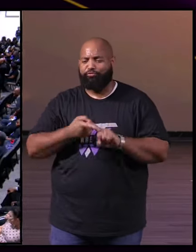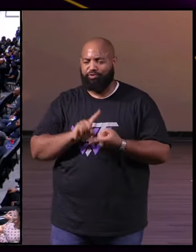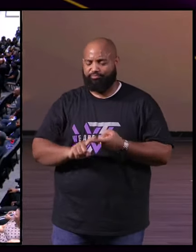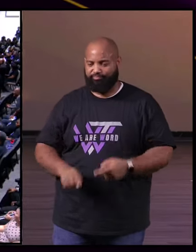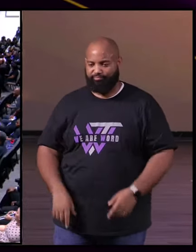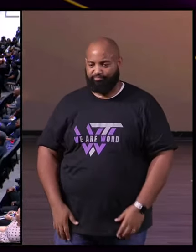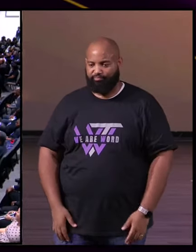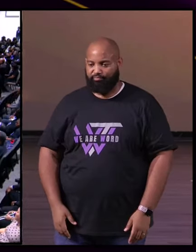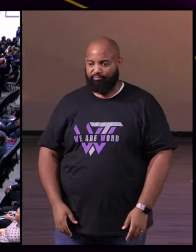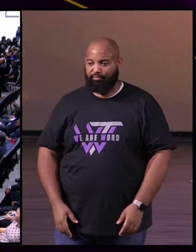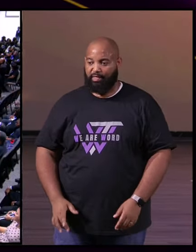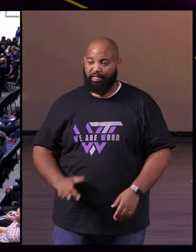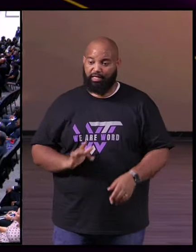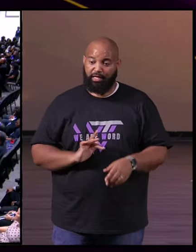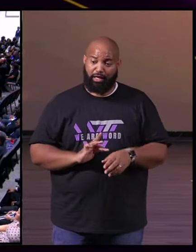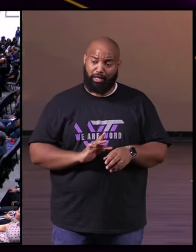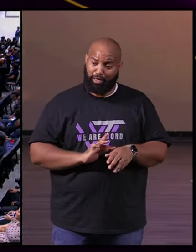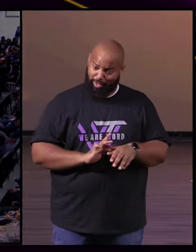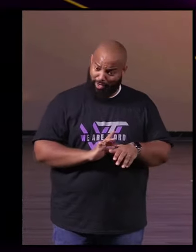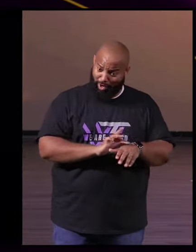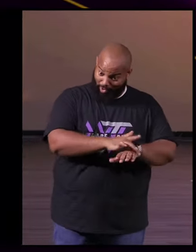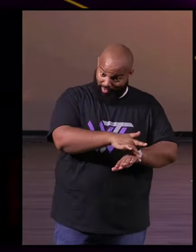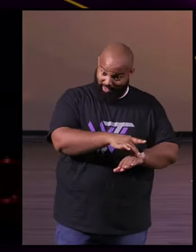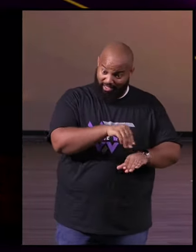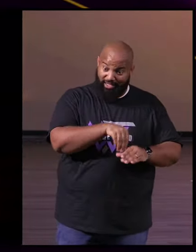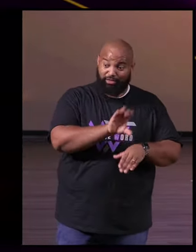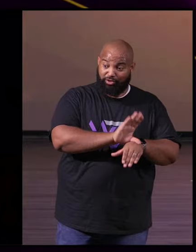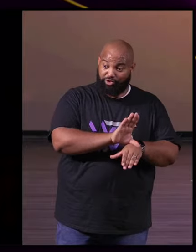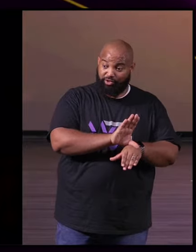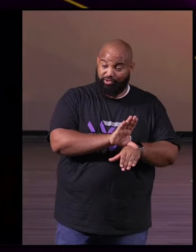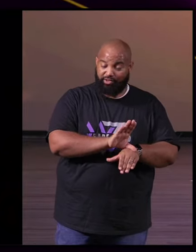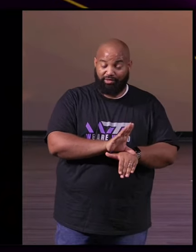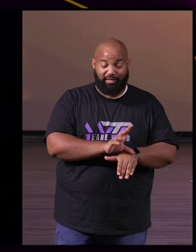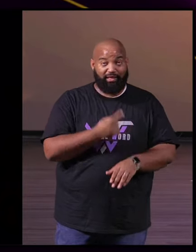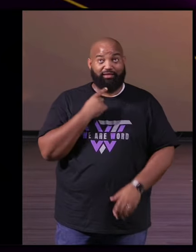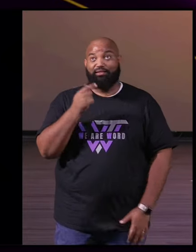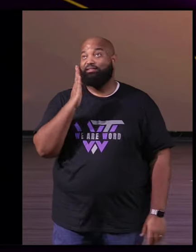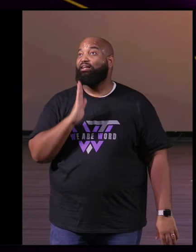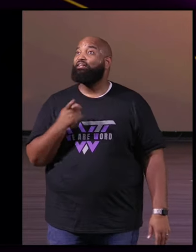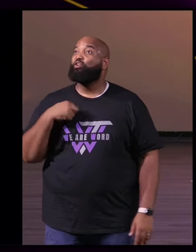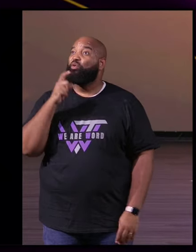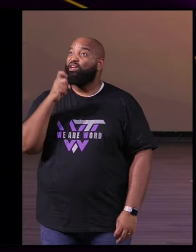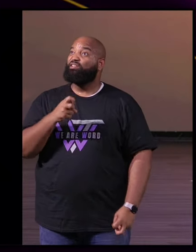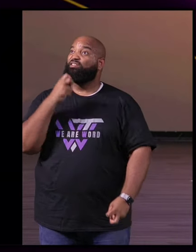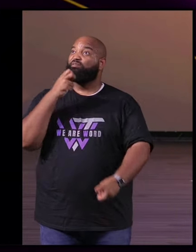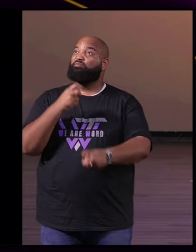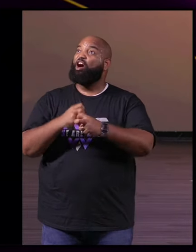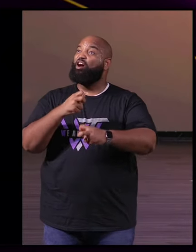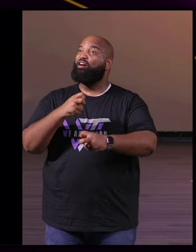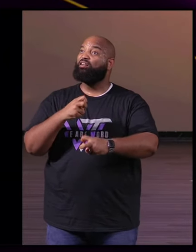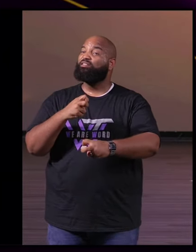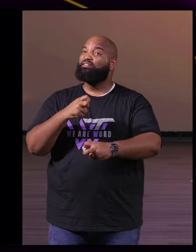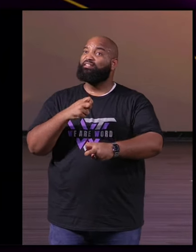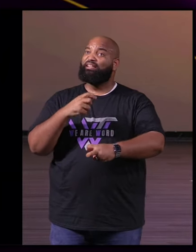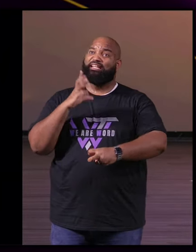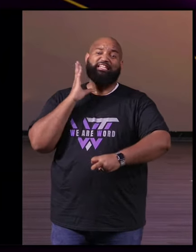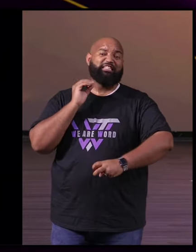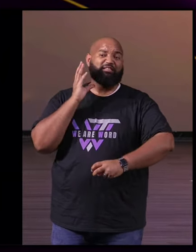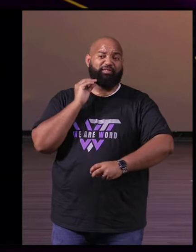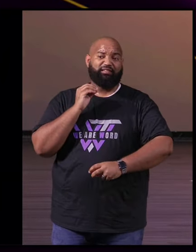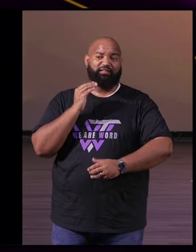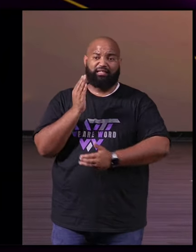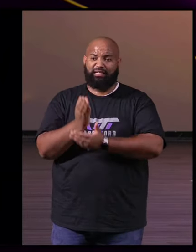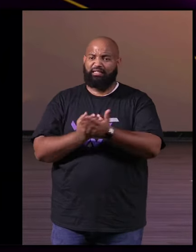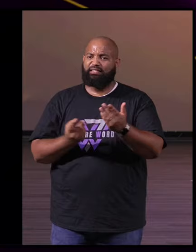Early days of our church, I said, God, we need some hard days. We need some days of